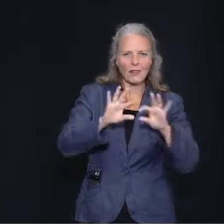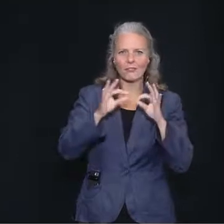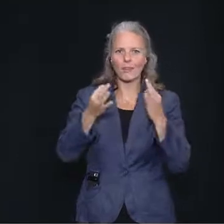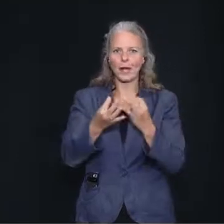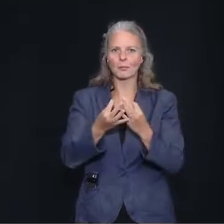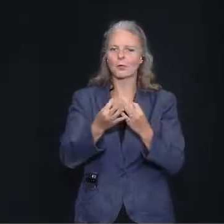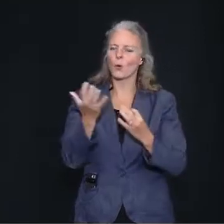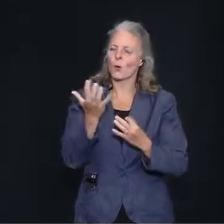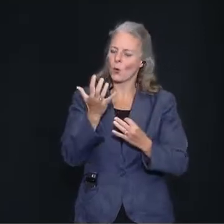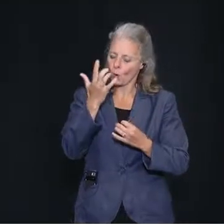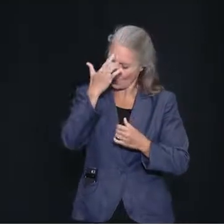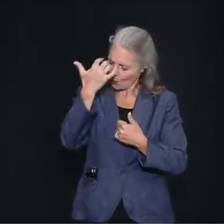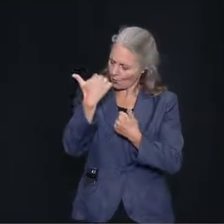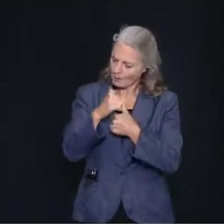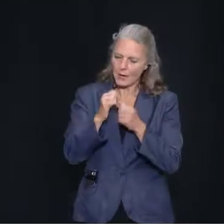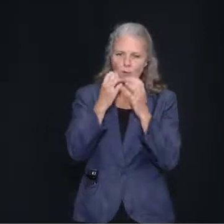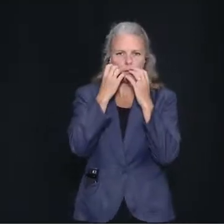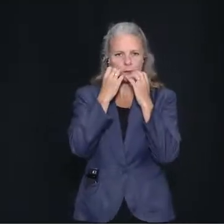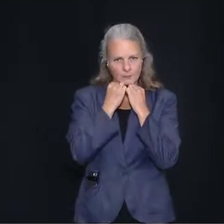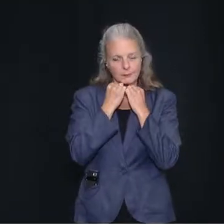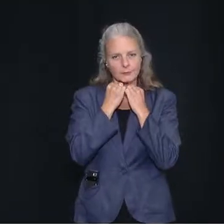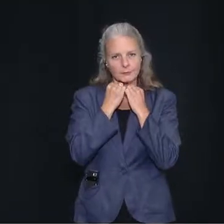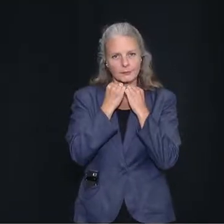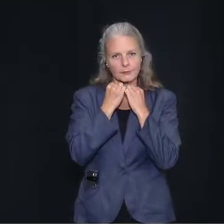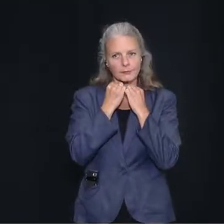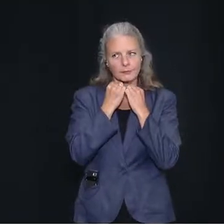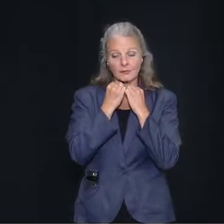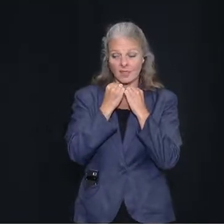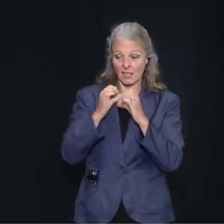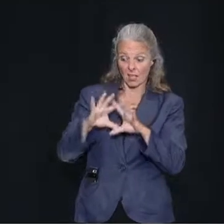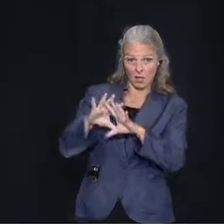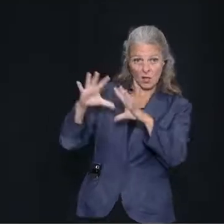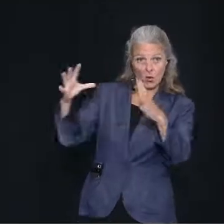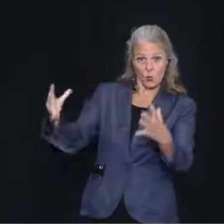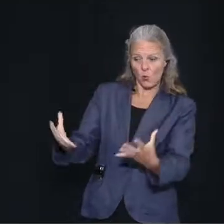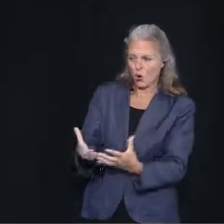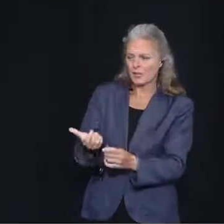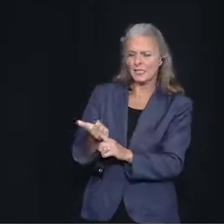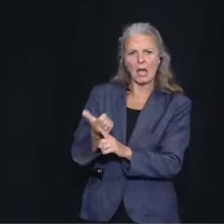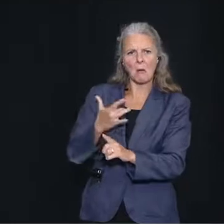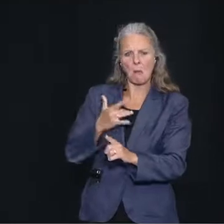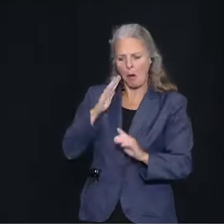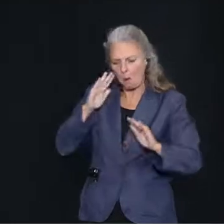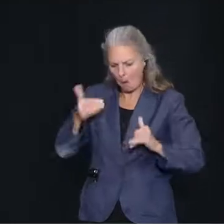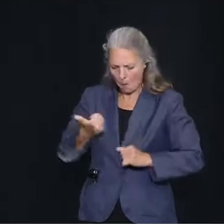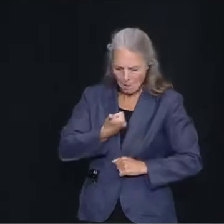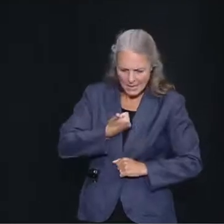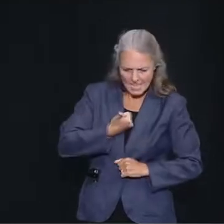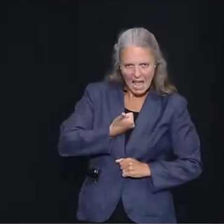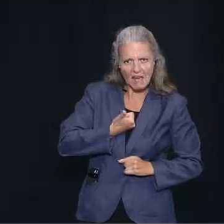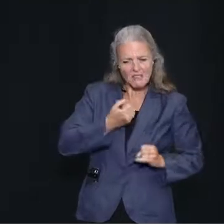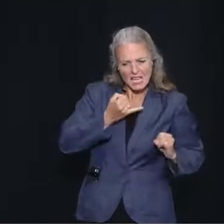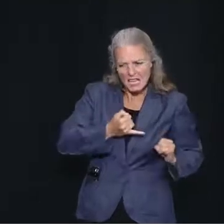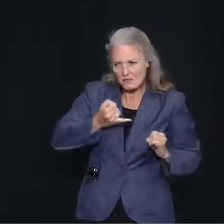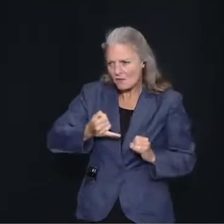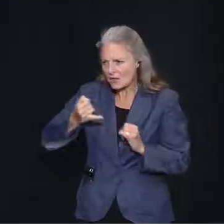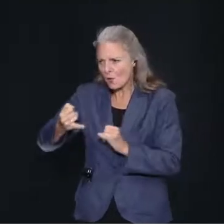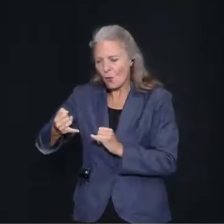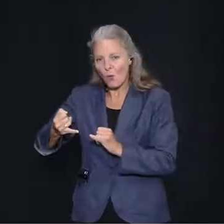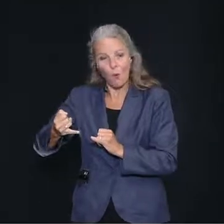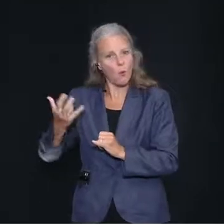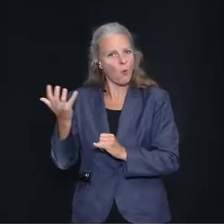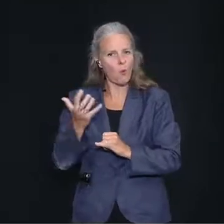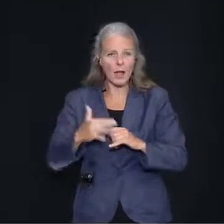heart. In a world that, tragically, is often all too individualistic, how